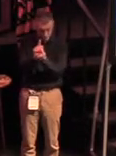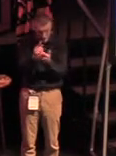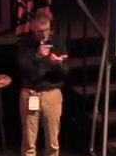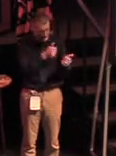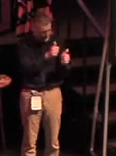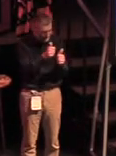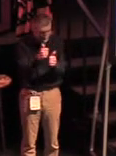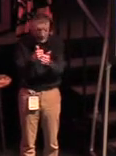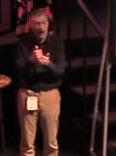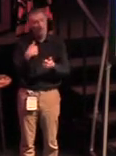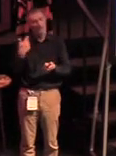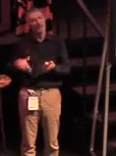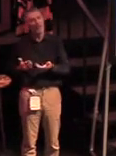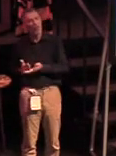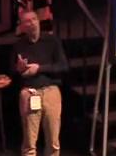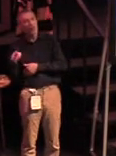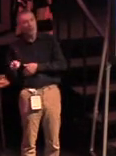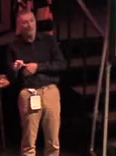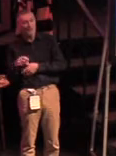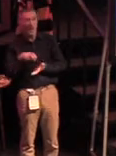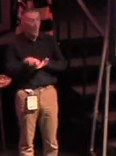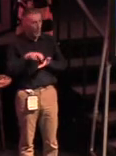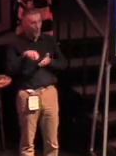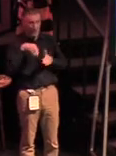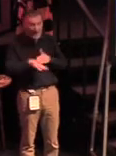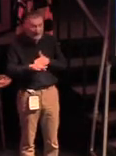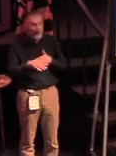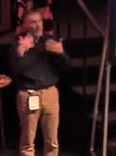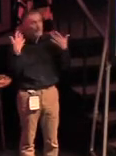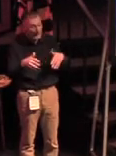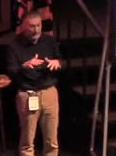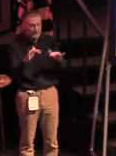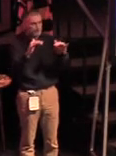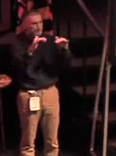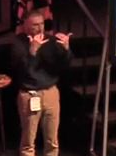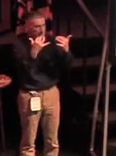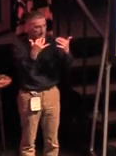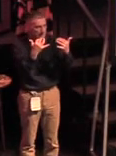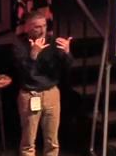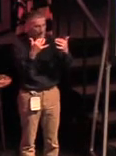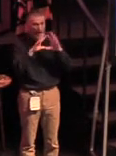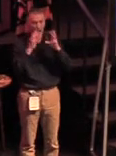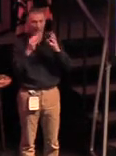understood exactly what it felt like to walk into a building every day and not be able to fully be there.